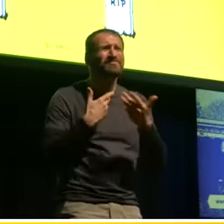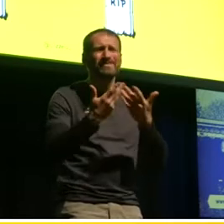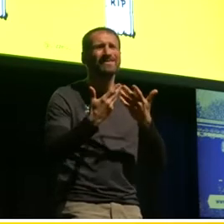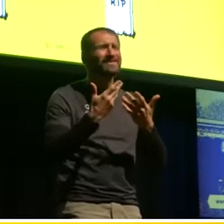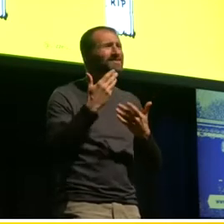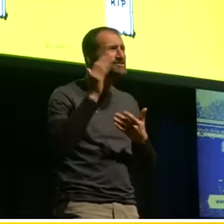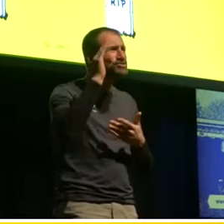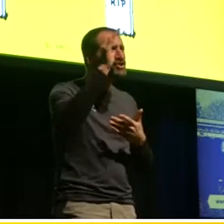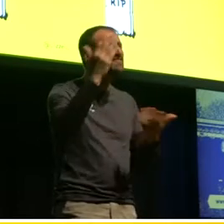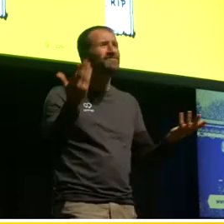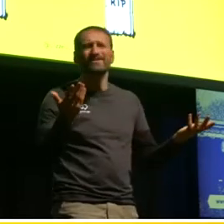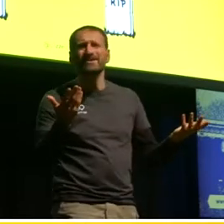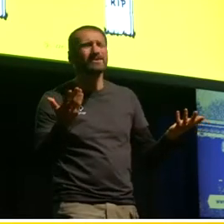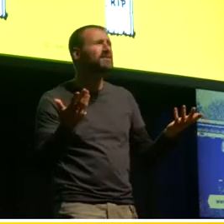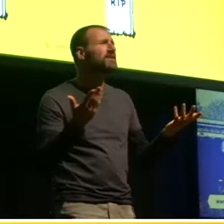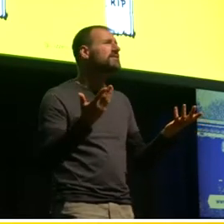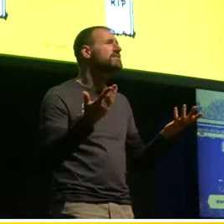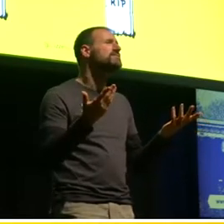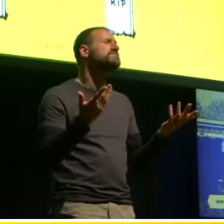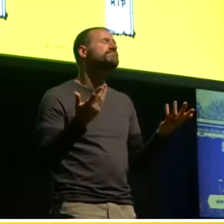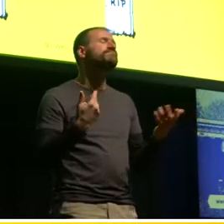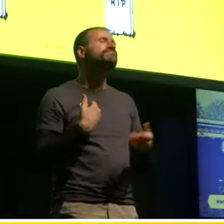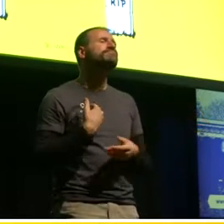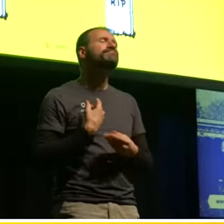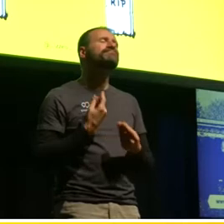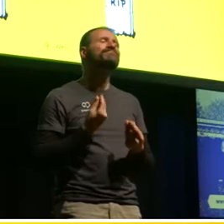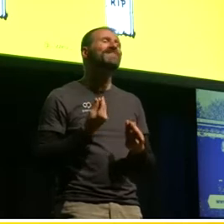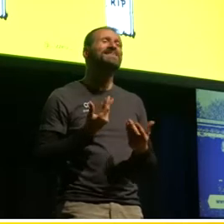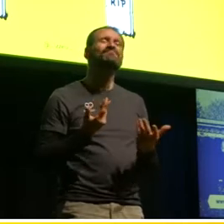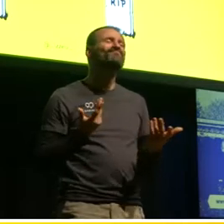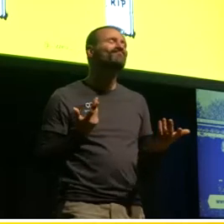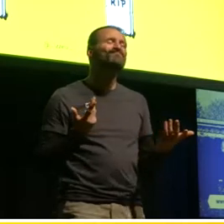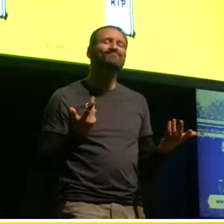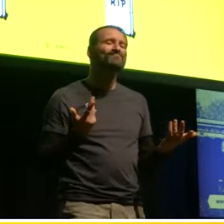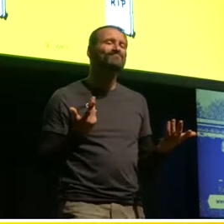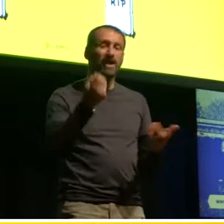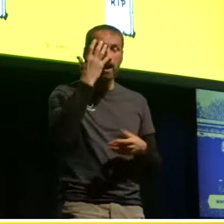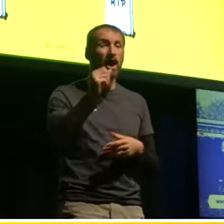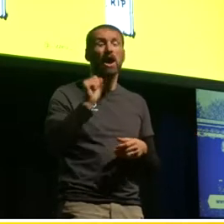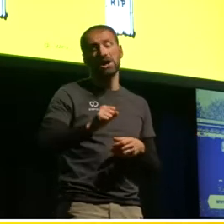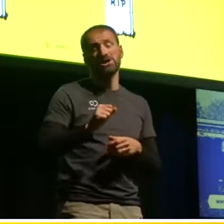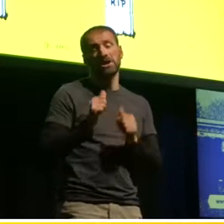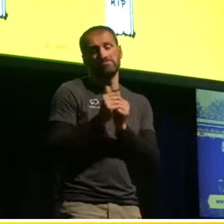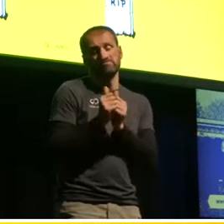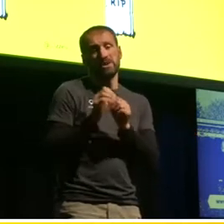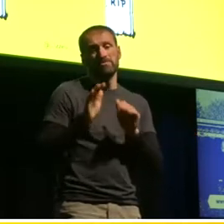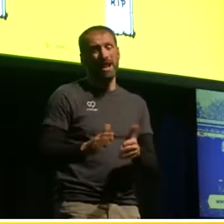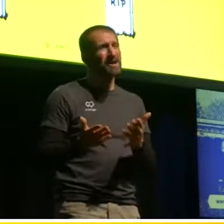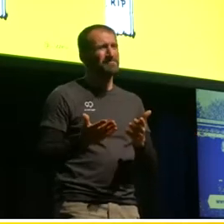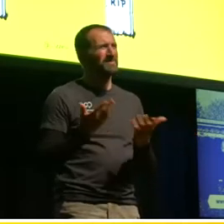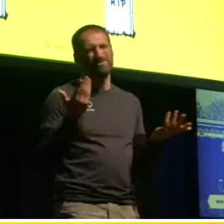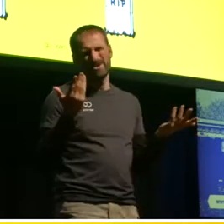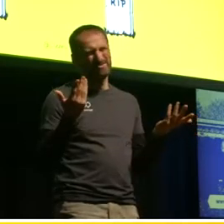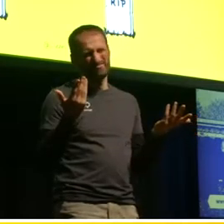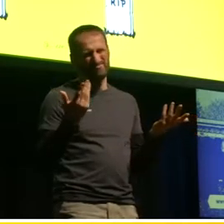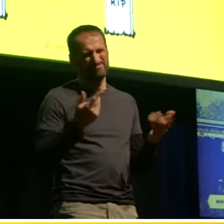And we figured out, of course, we could stay together, but this wouldn't make any of